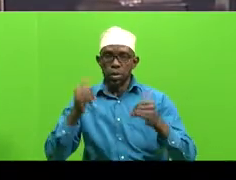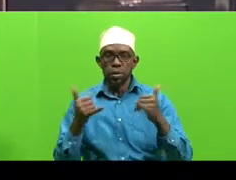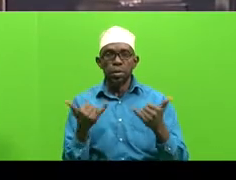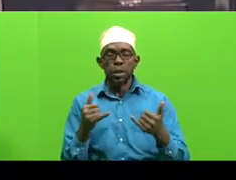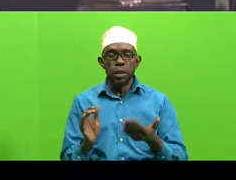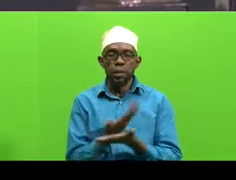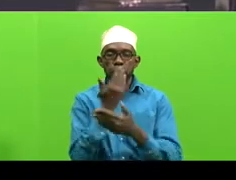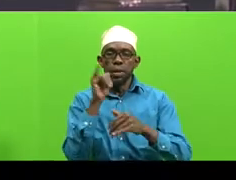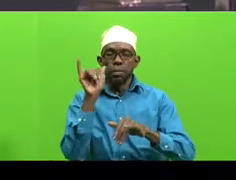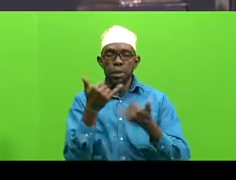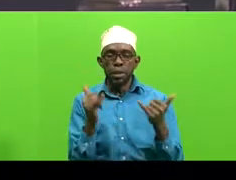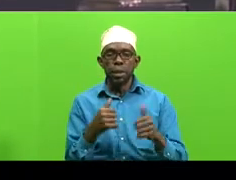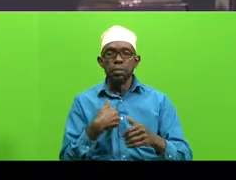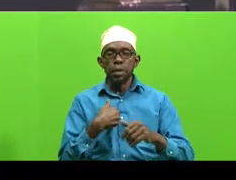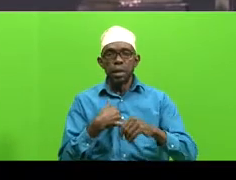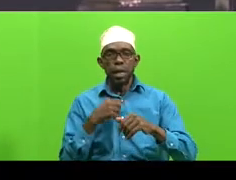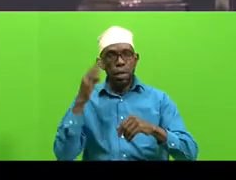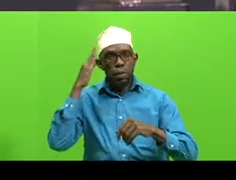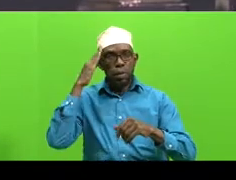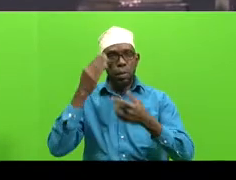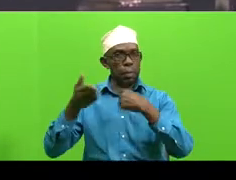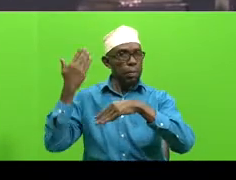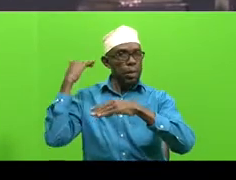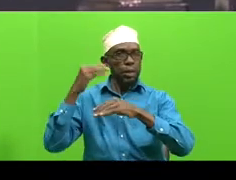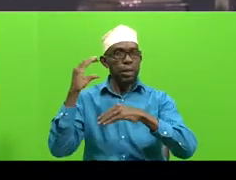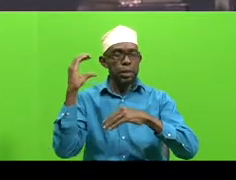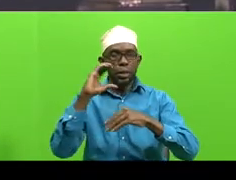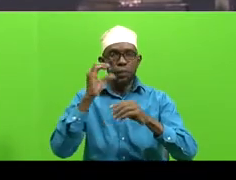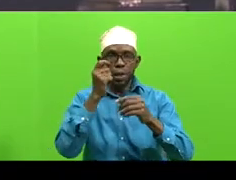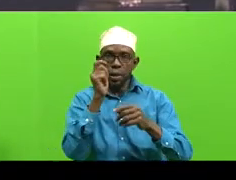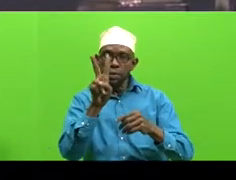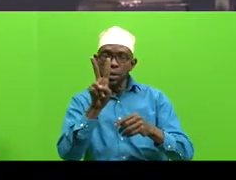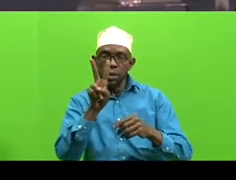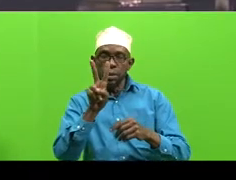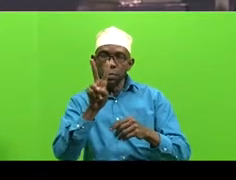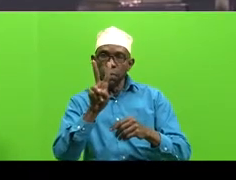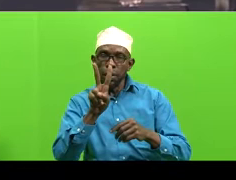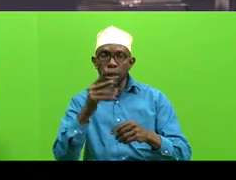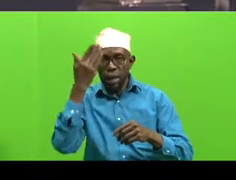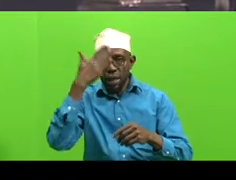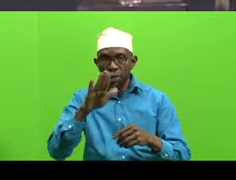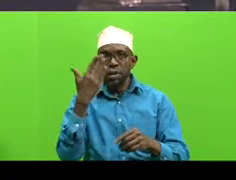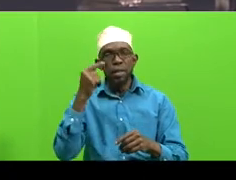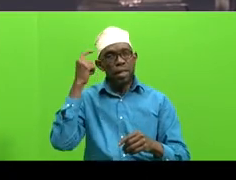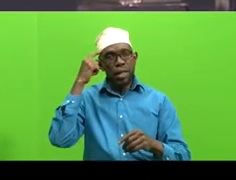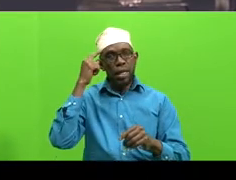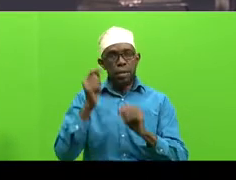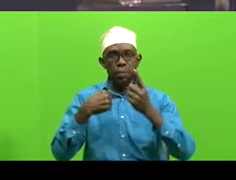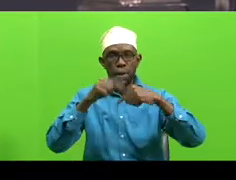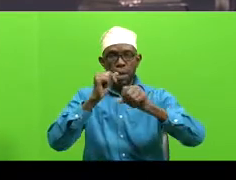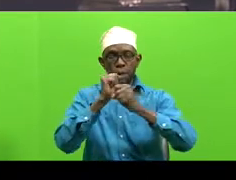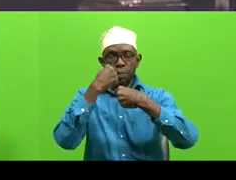be something wrong. I recall watching news on a channel that people would never think would peddle lies, and they had footage